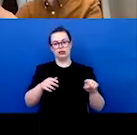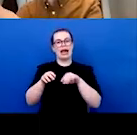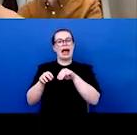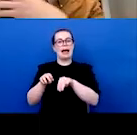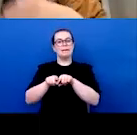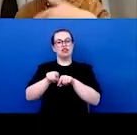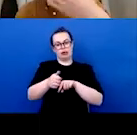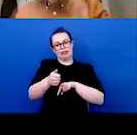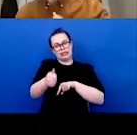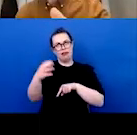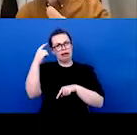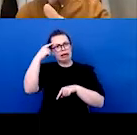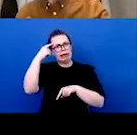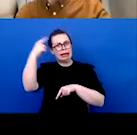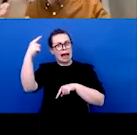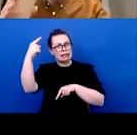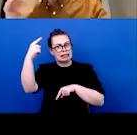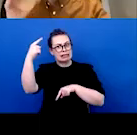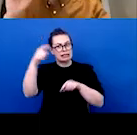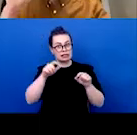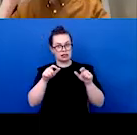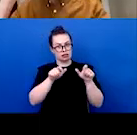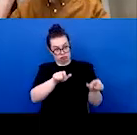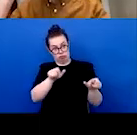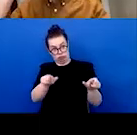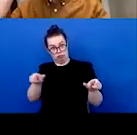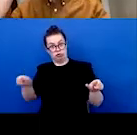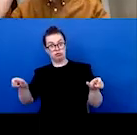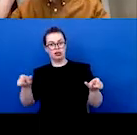semantic information that it had access to during training.